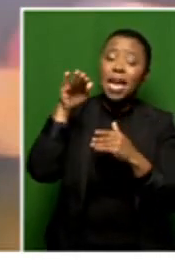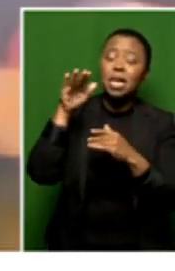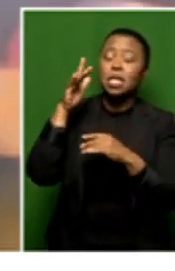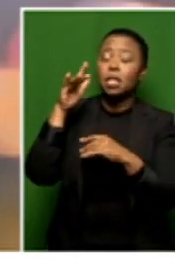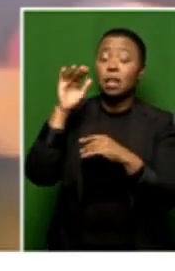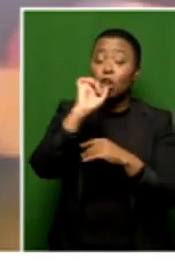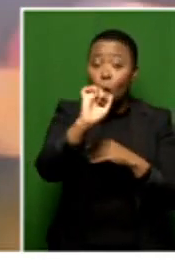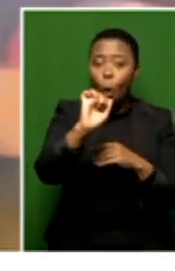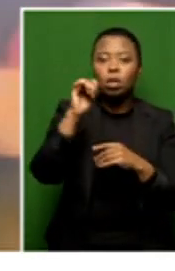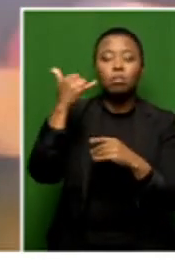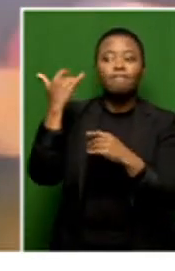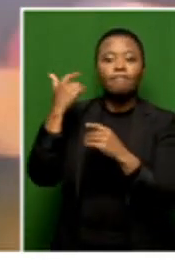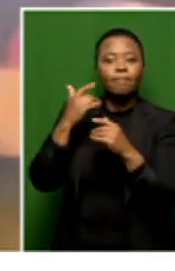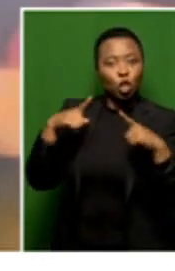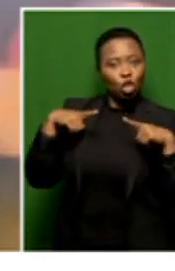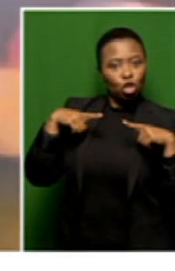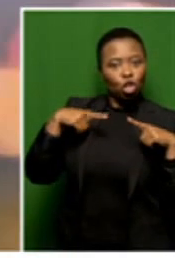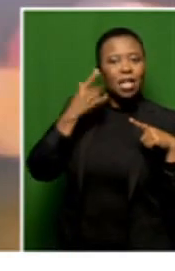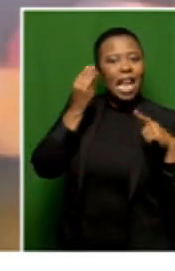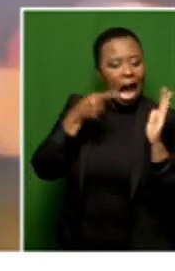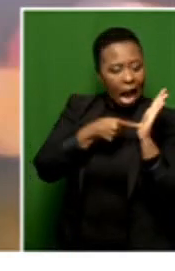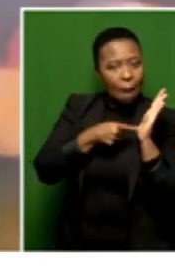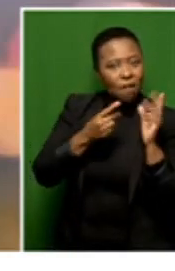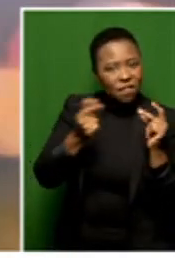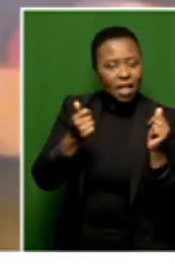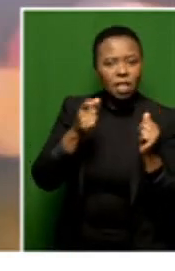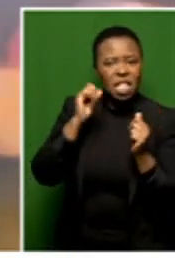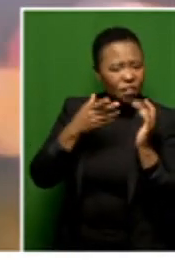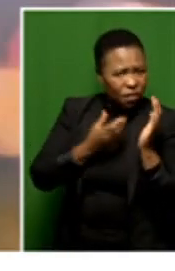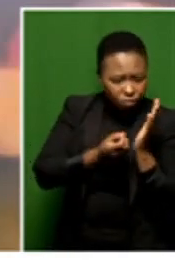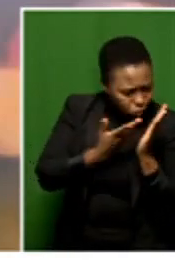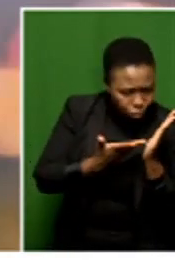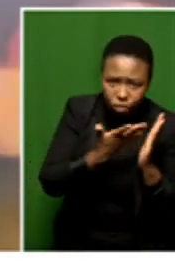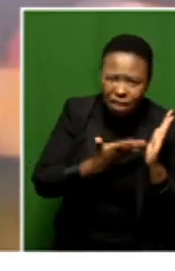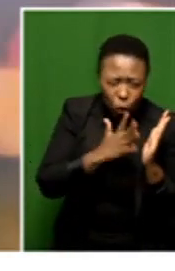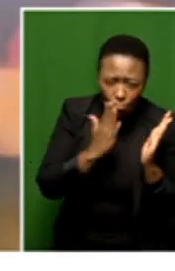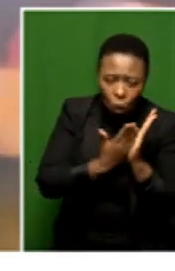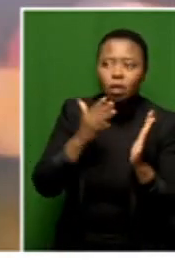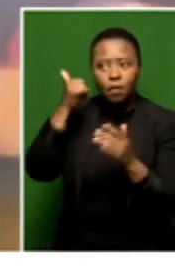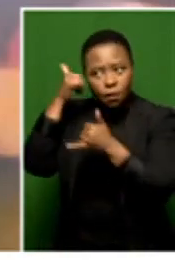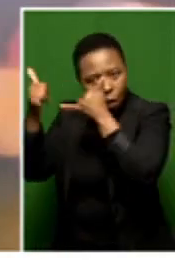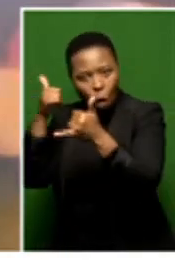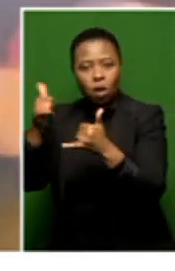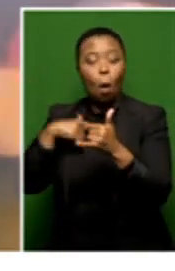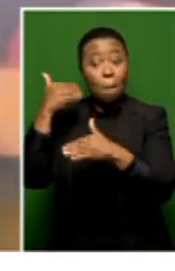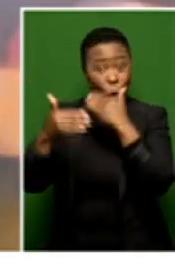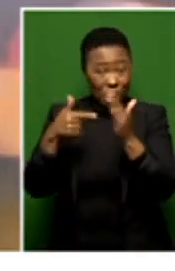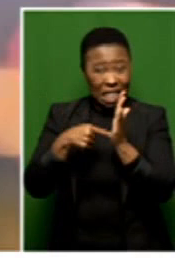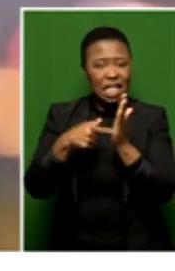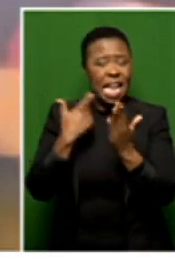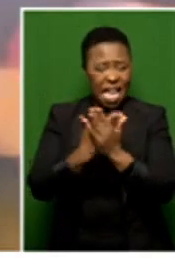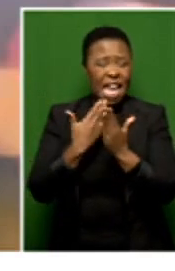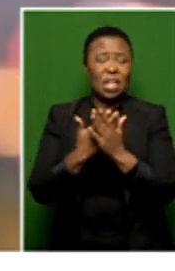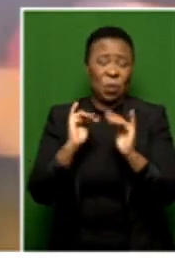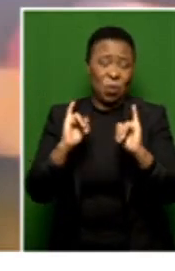institution, so that they can step in and they can also assist you with this process, because it can be quite